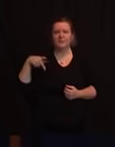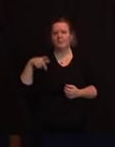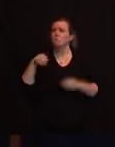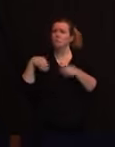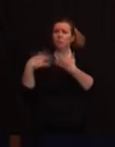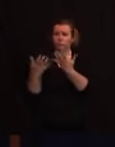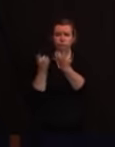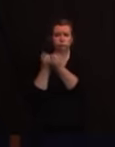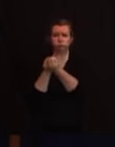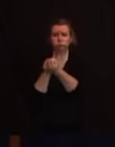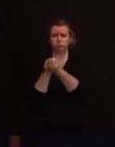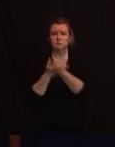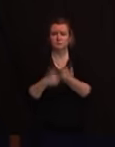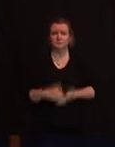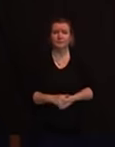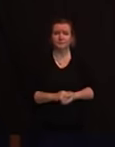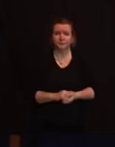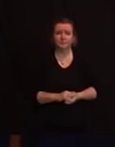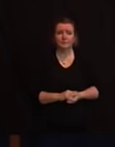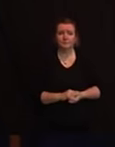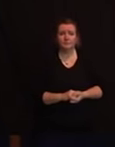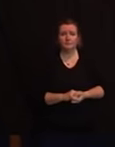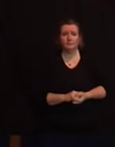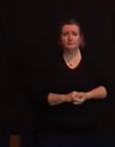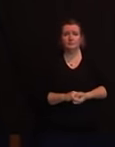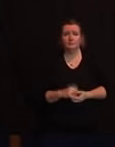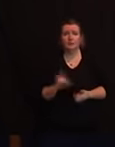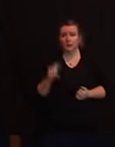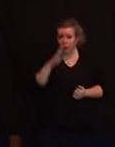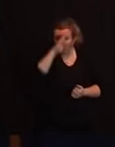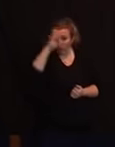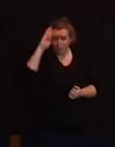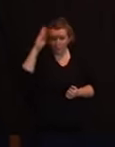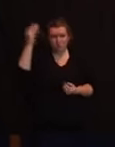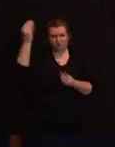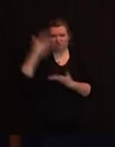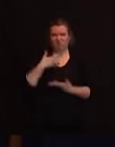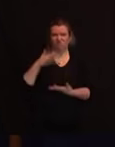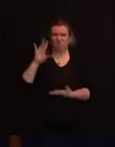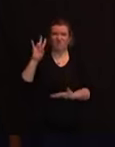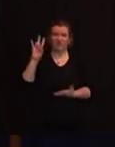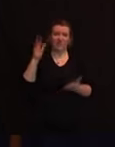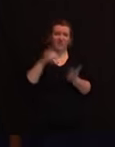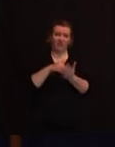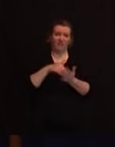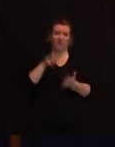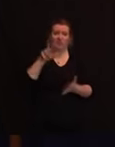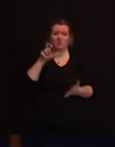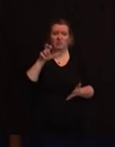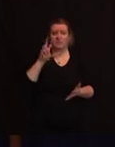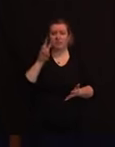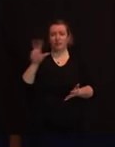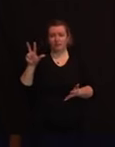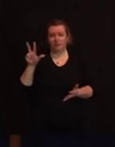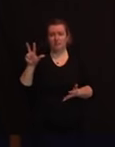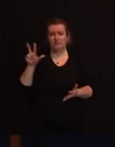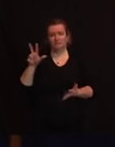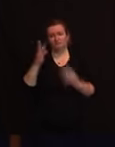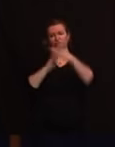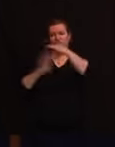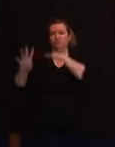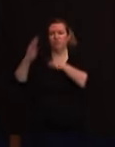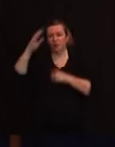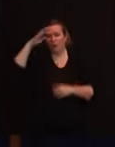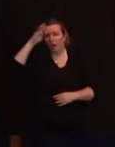According to the data reported from our hospitals, there are 7,363 hospitalizations of individuals